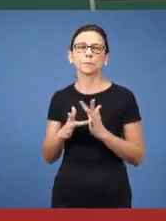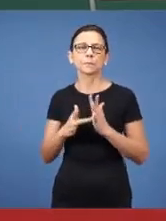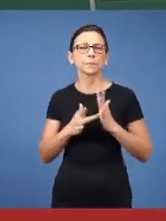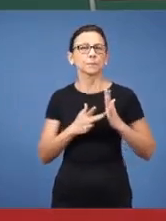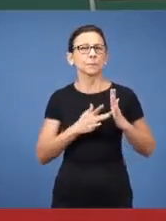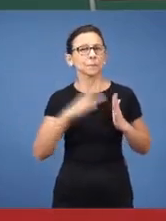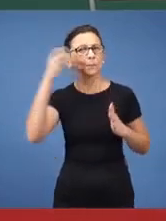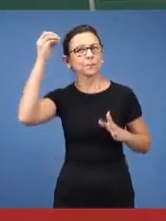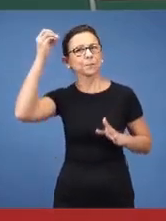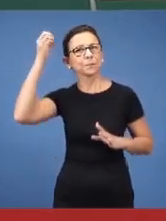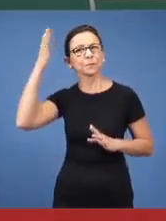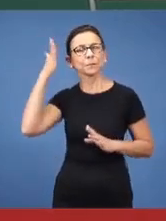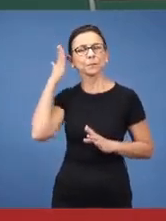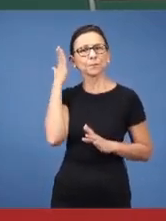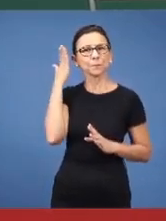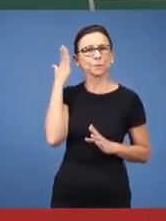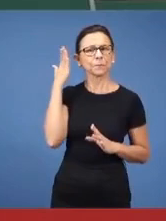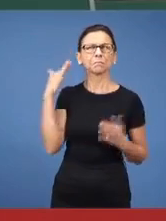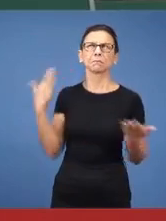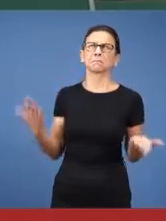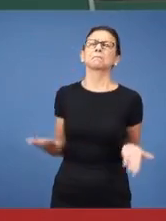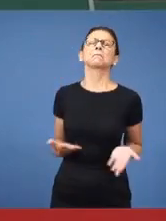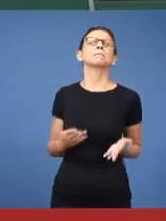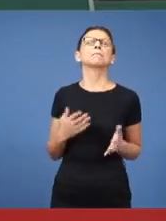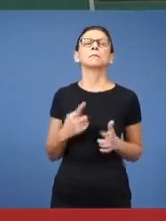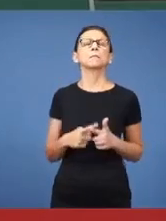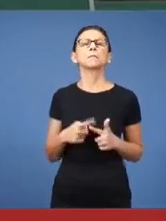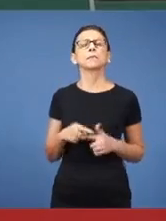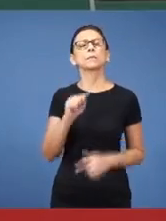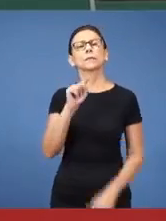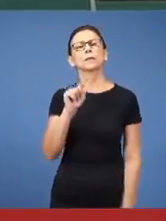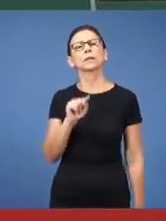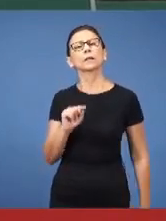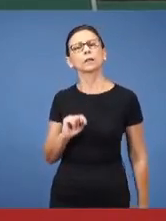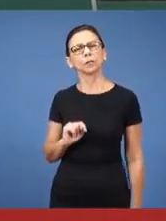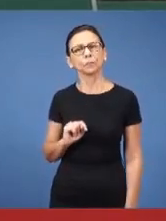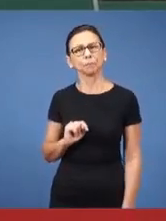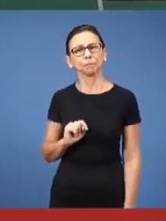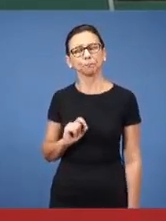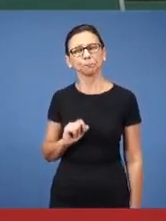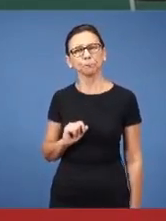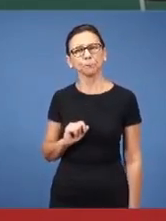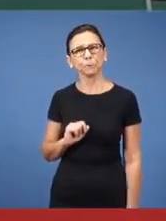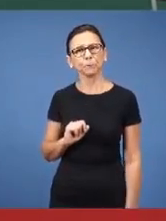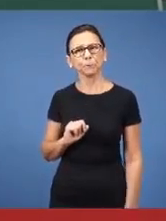Is Jesus revealed? Why? Now, the brethren, we are going to understand why.